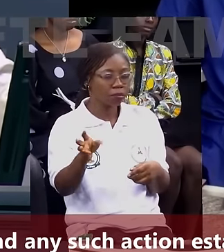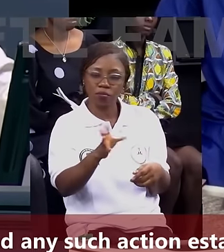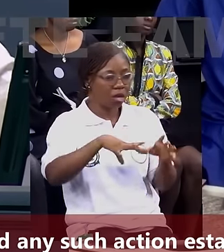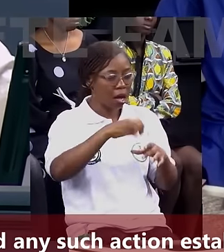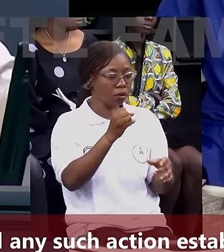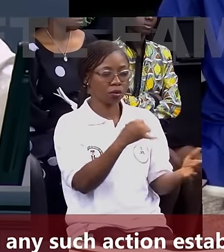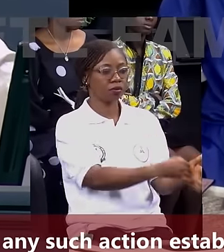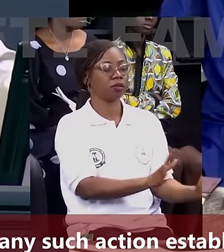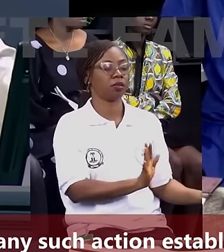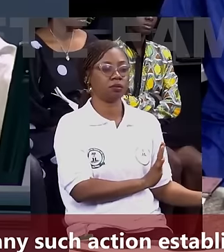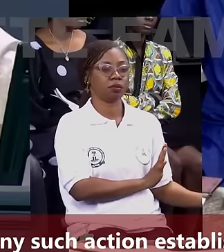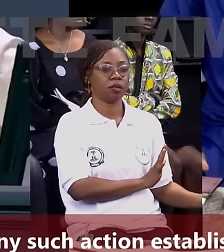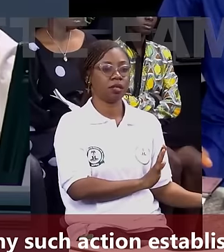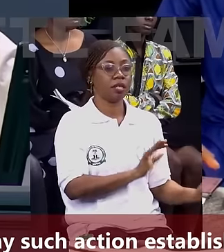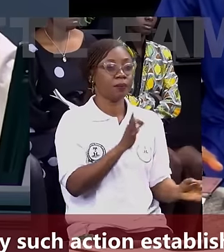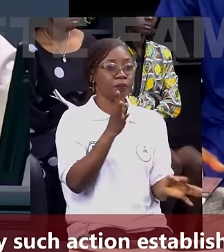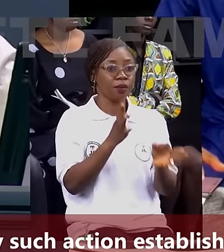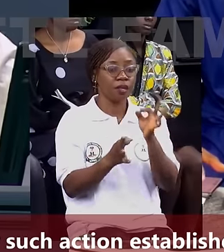doctor, I beg. If they,